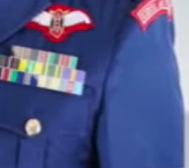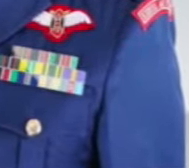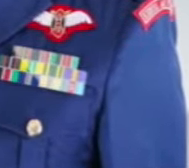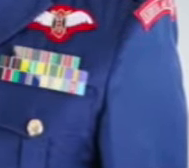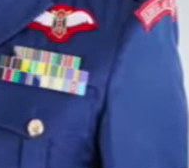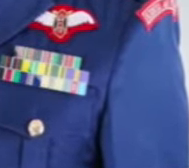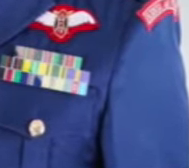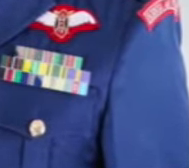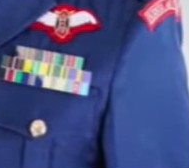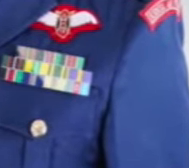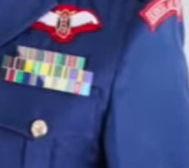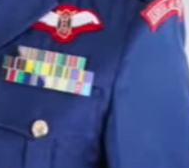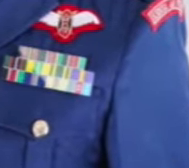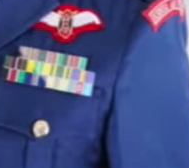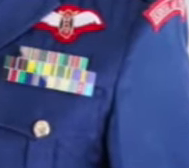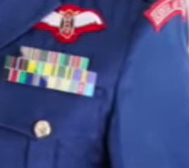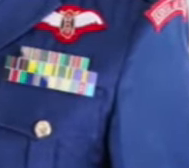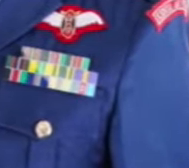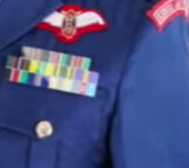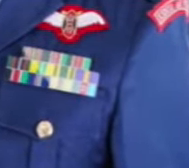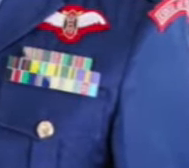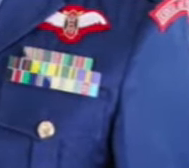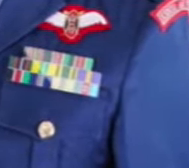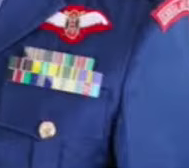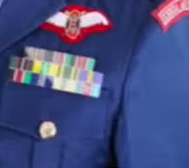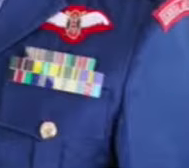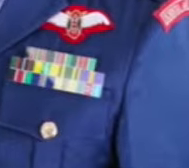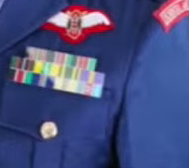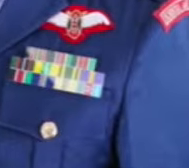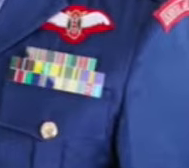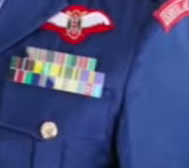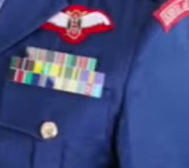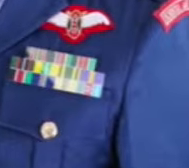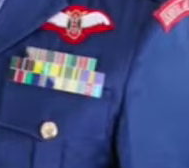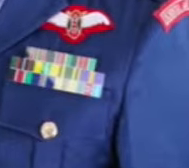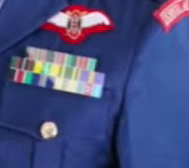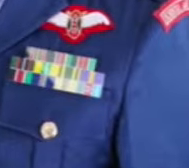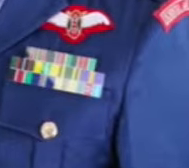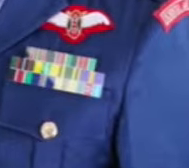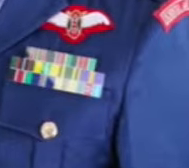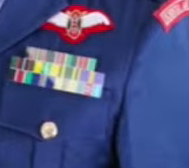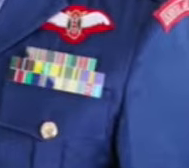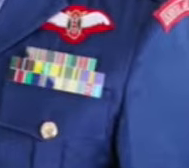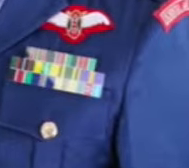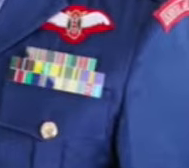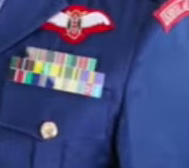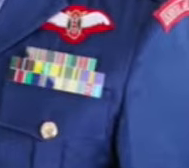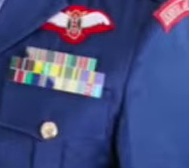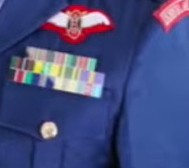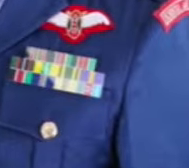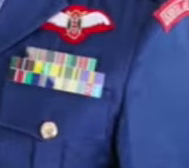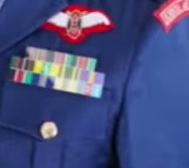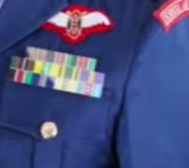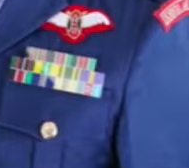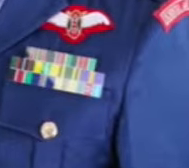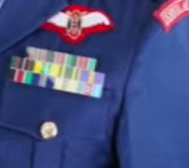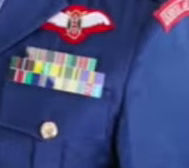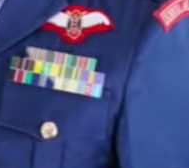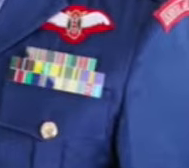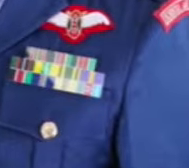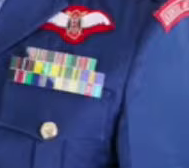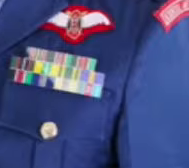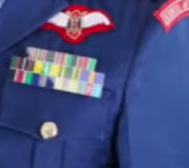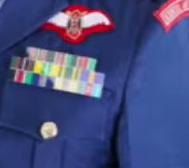a position he held until 28th April of 2023, when he was promoted to the rank of the chief general of the defense